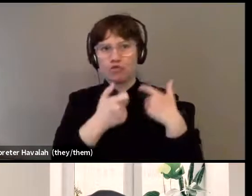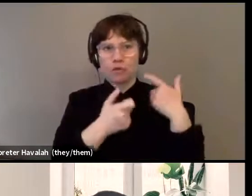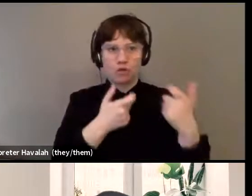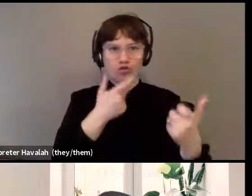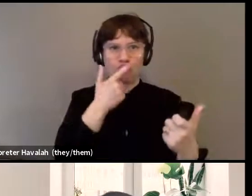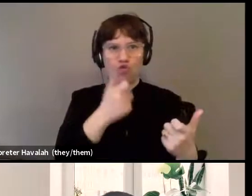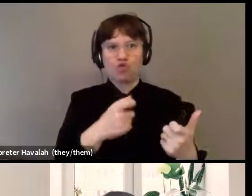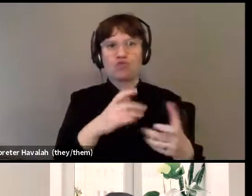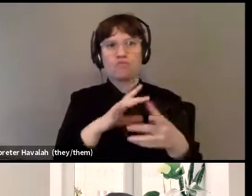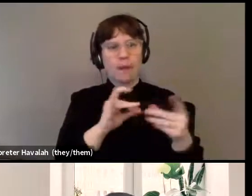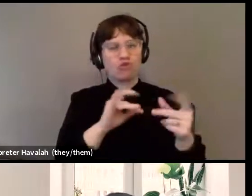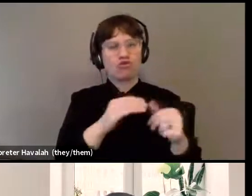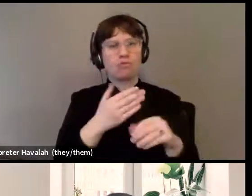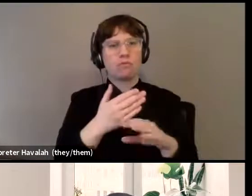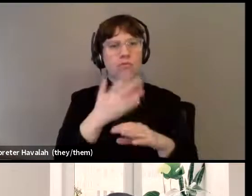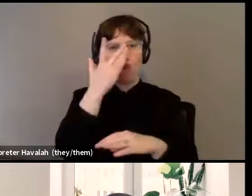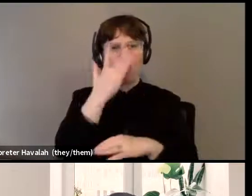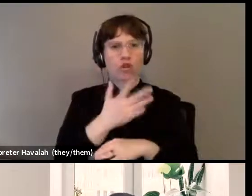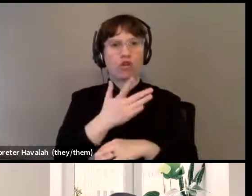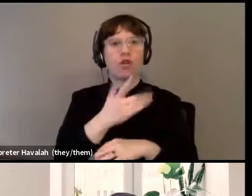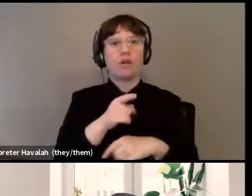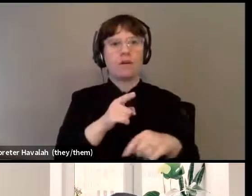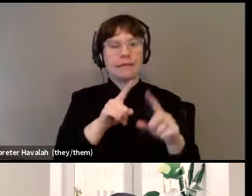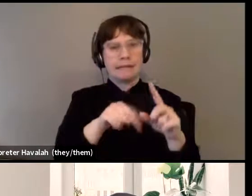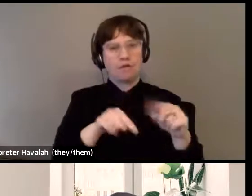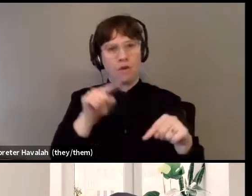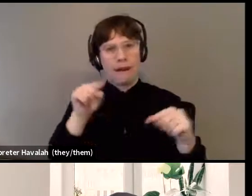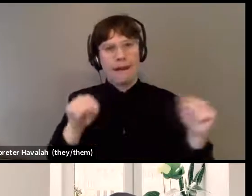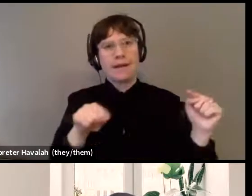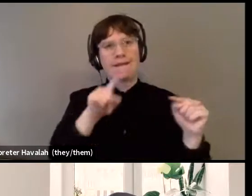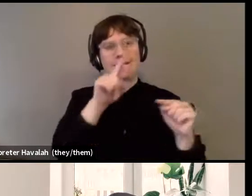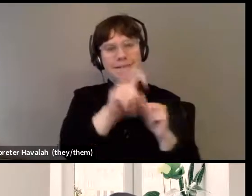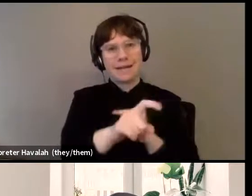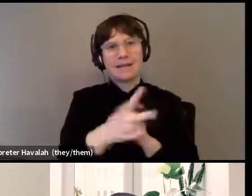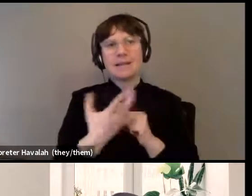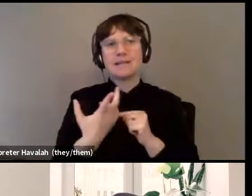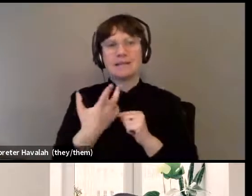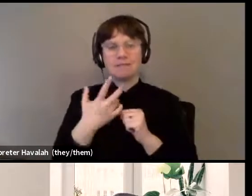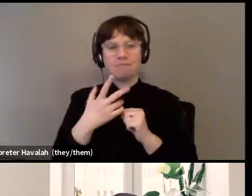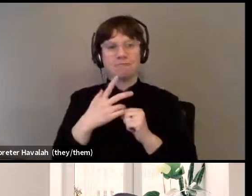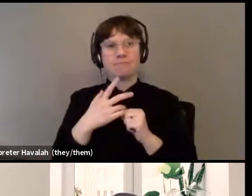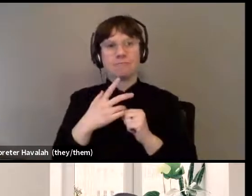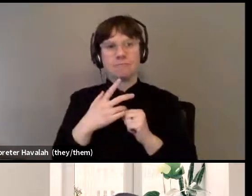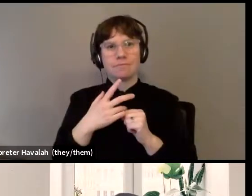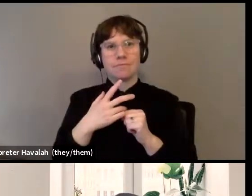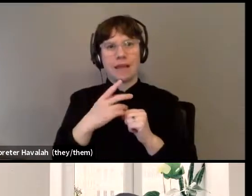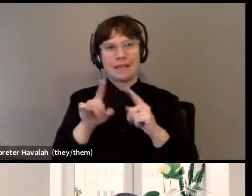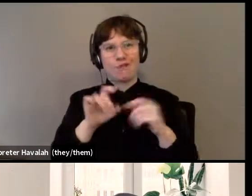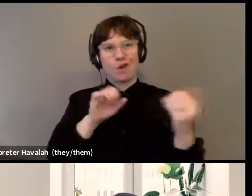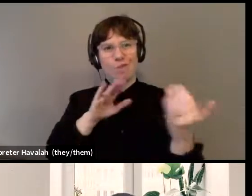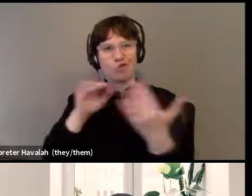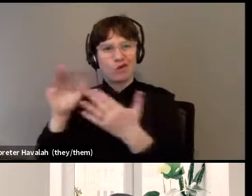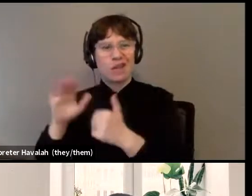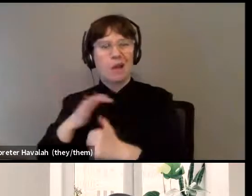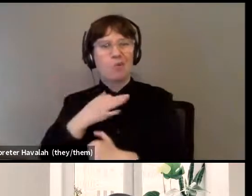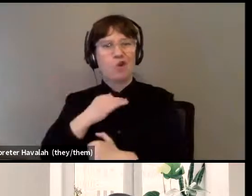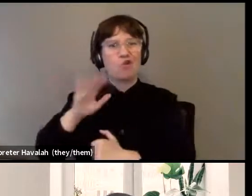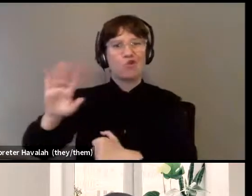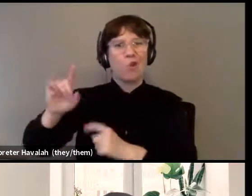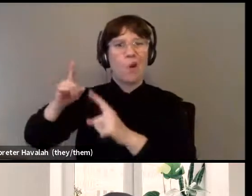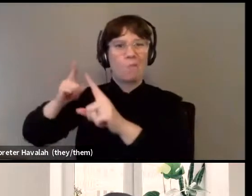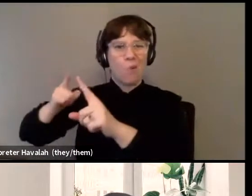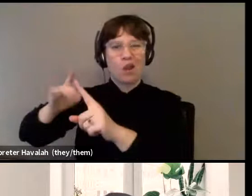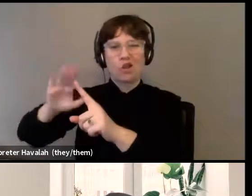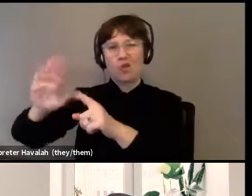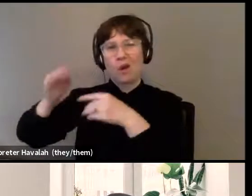spoke earlier about the variety of needs, the cross-sector approach. Just wondering, how is your little point of light?